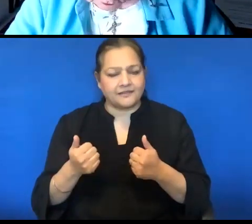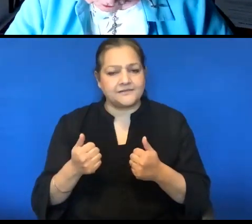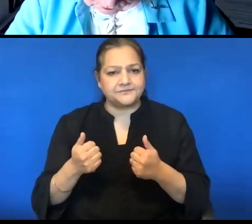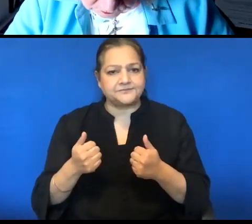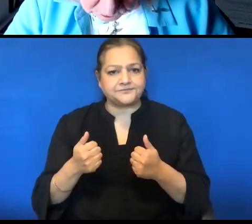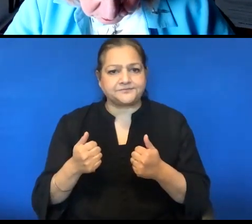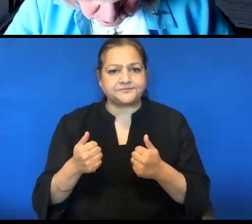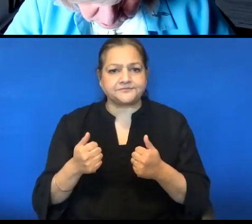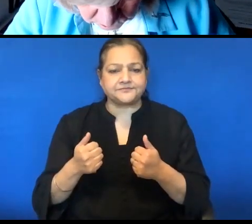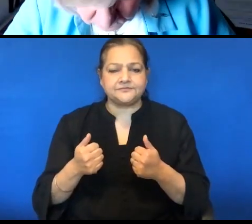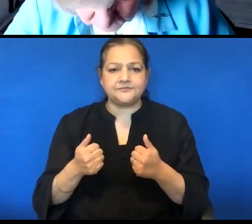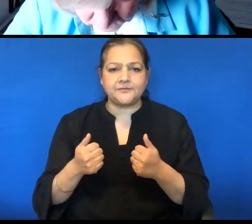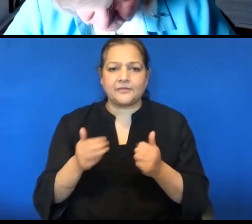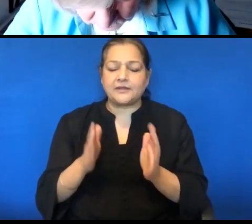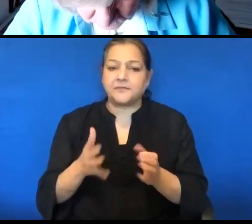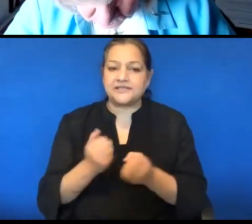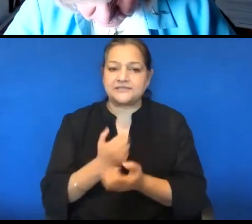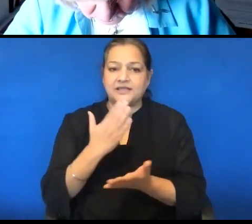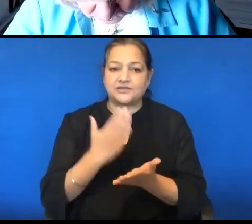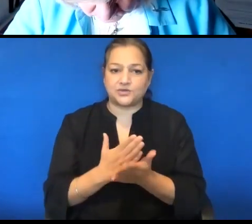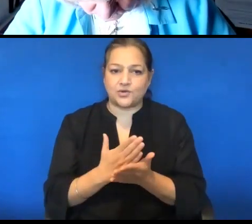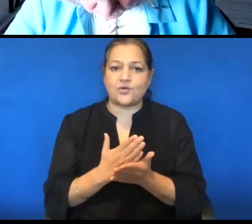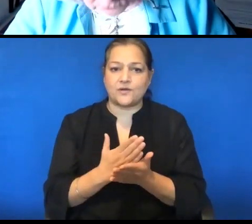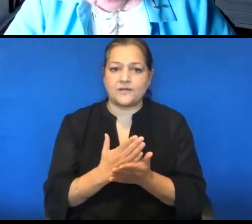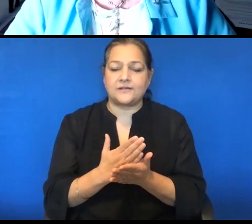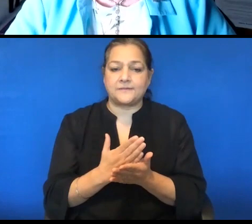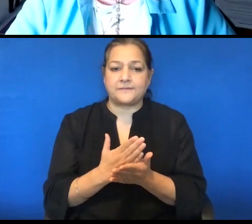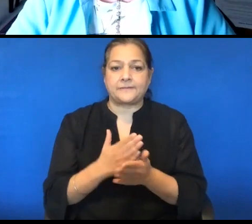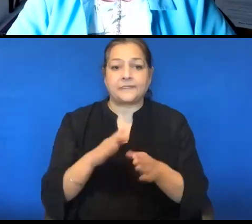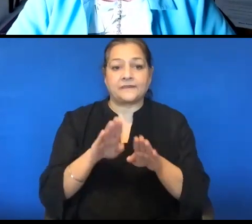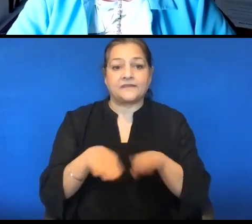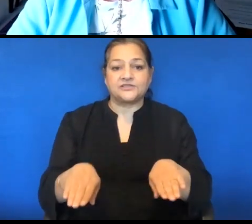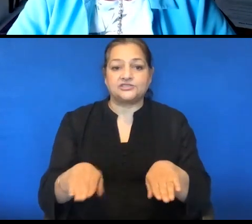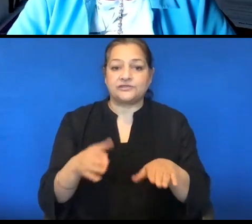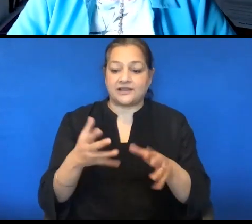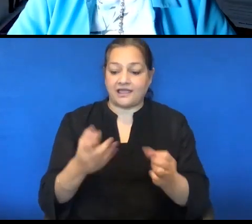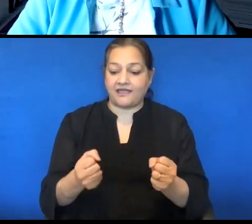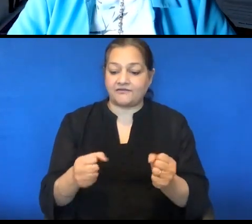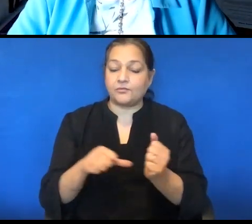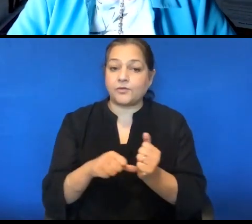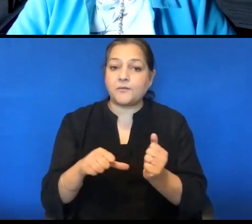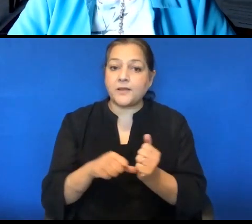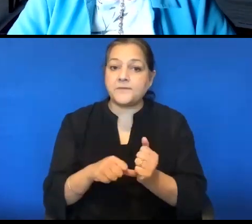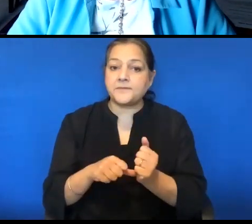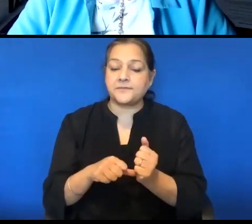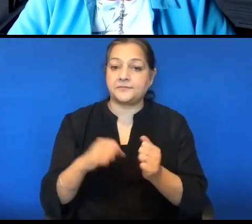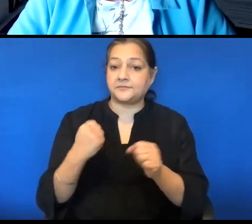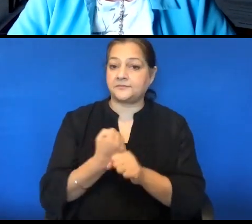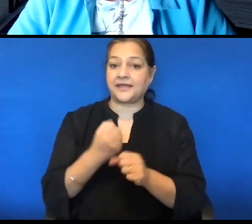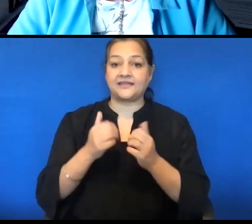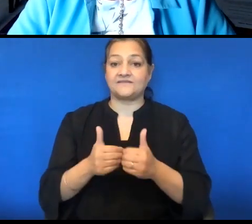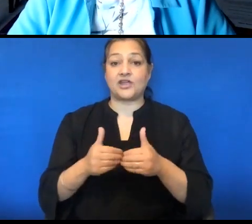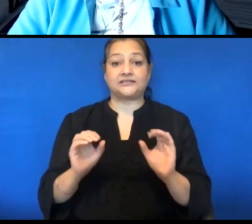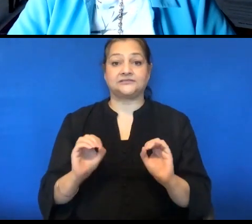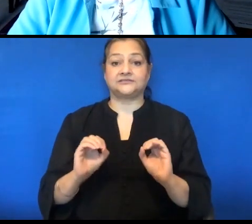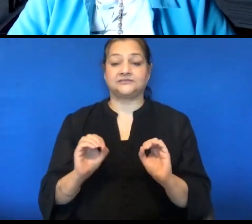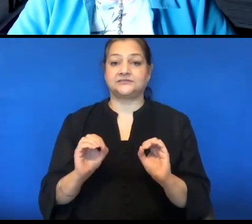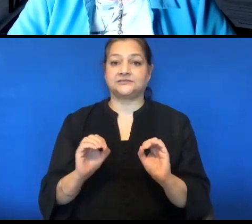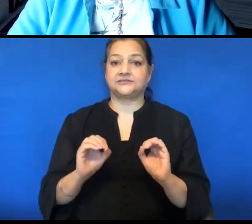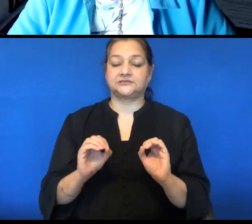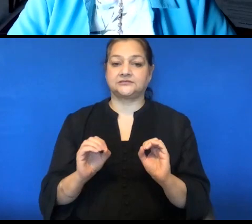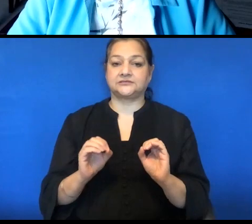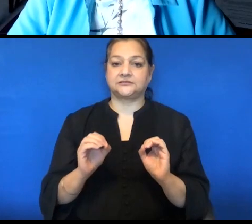that children who may have a problem making friends, for whatever reason, that they have those